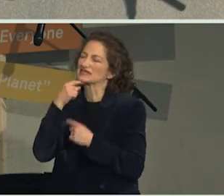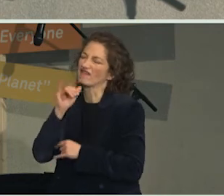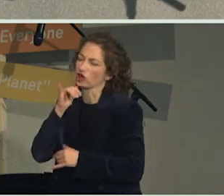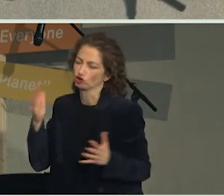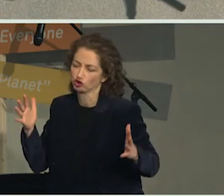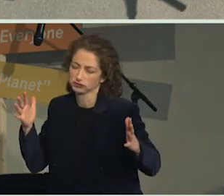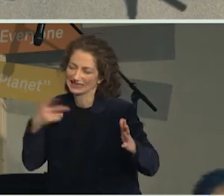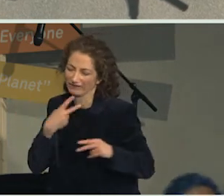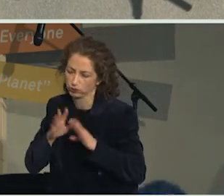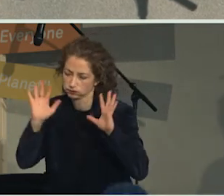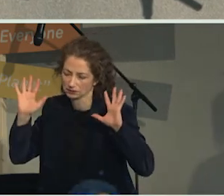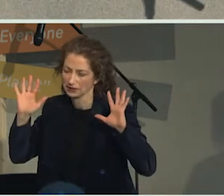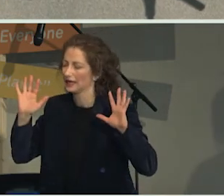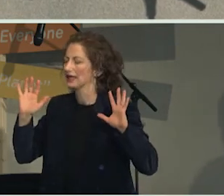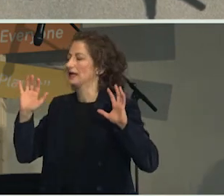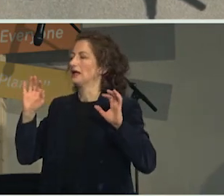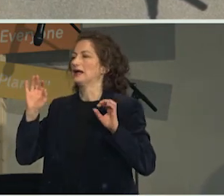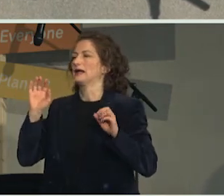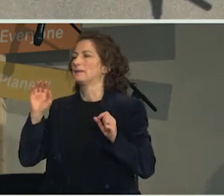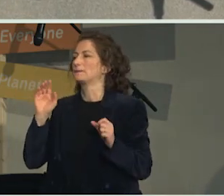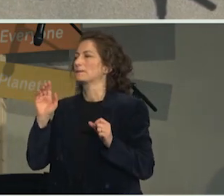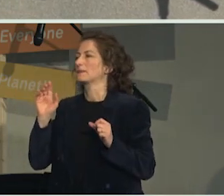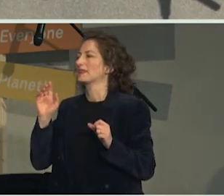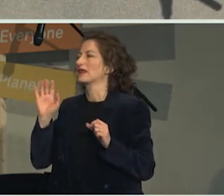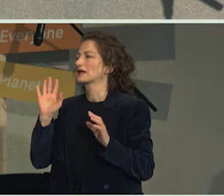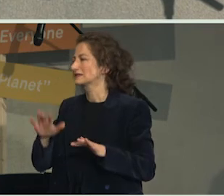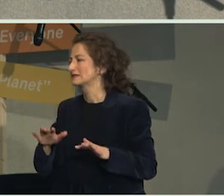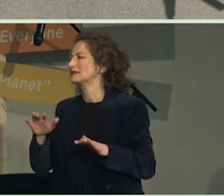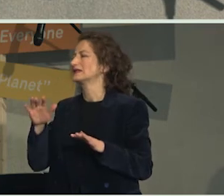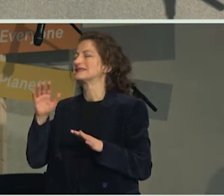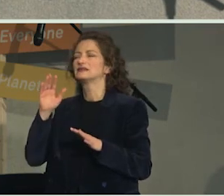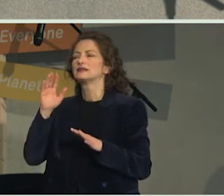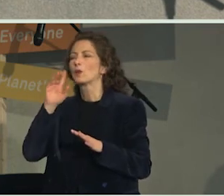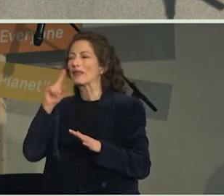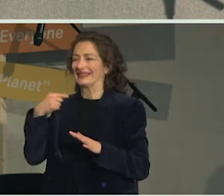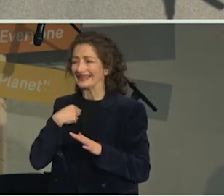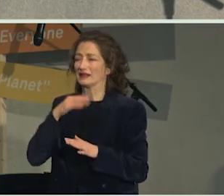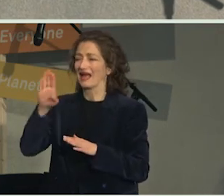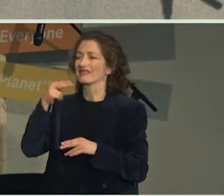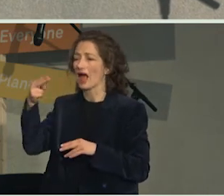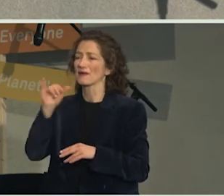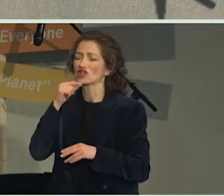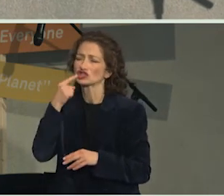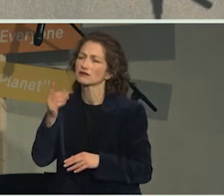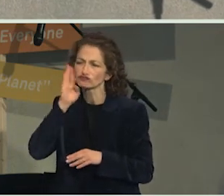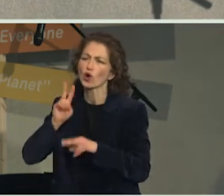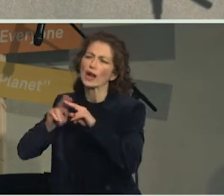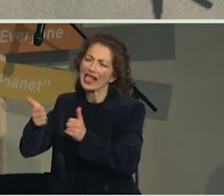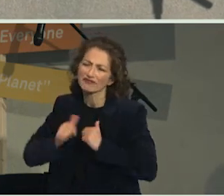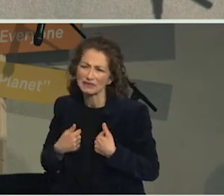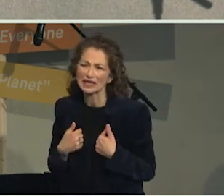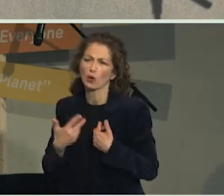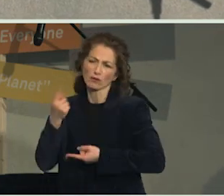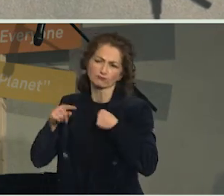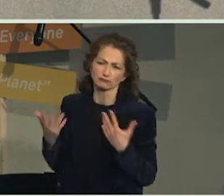room, all of us. So if to any of the performers, if I say anything wrong, if I don't pronounce it right, just tell me and I'll try and correct it, or correct it yourself when y'all get on